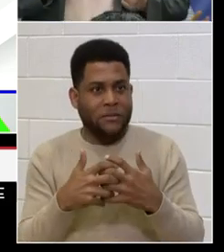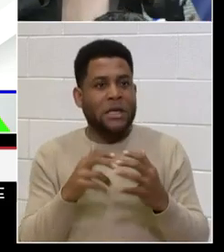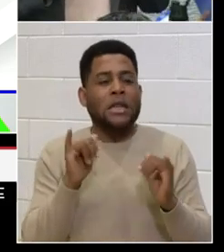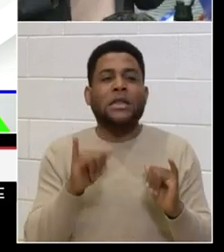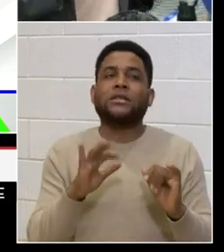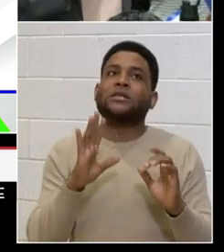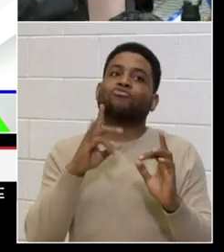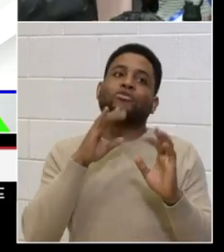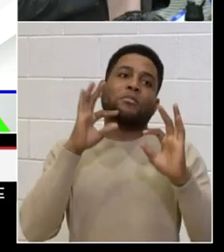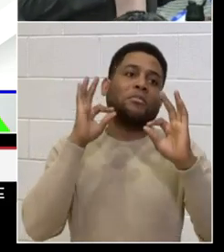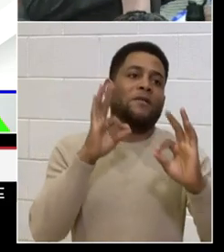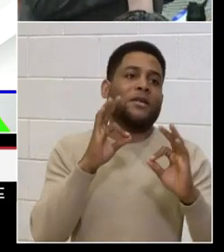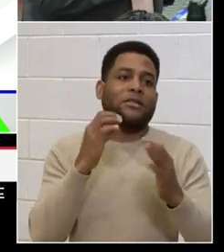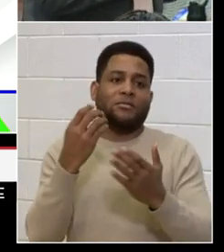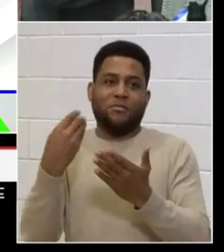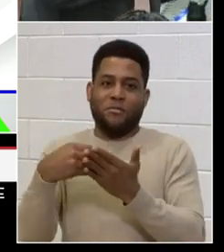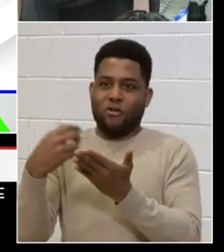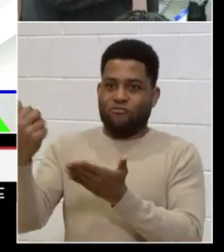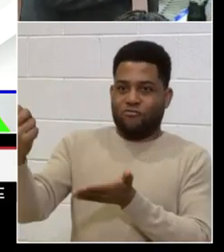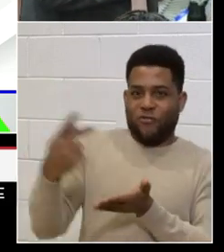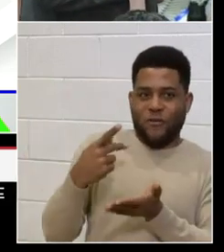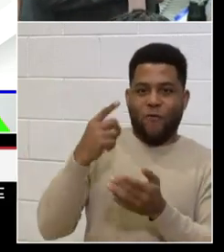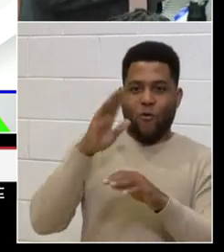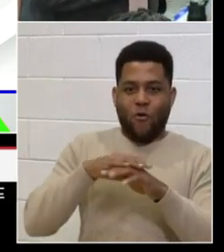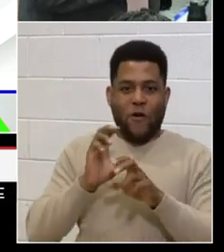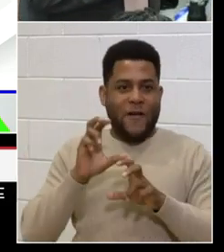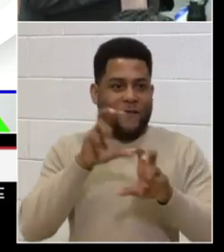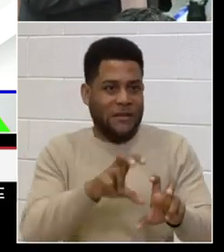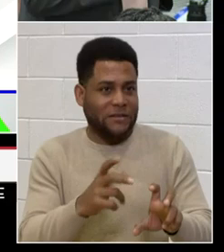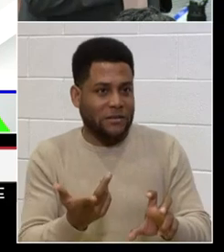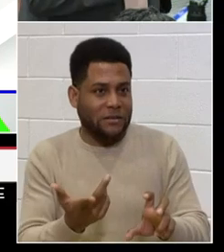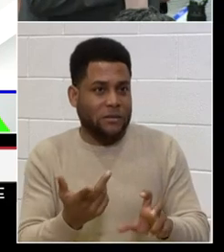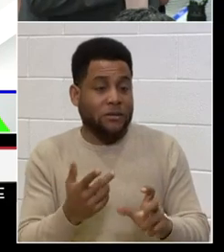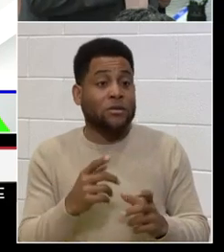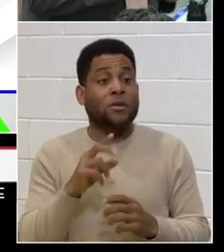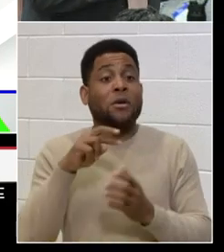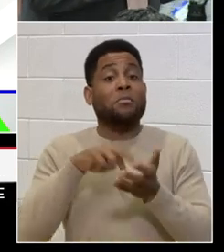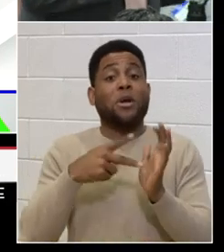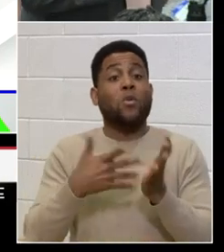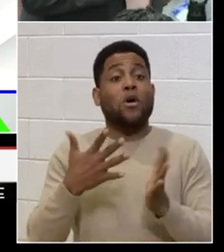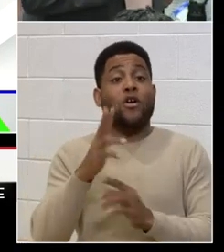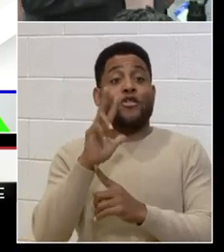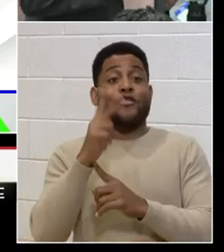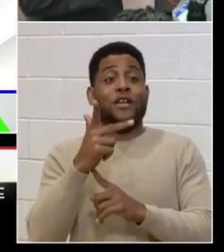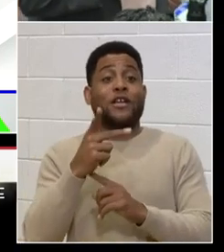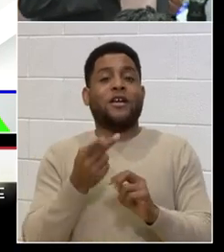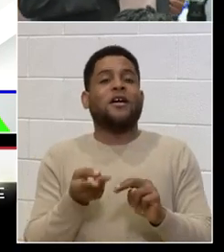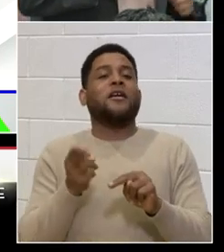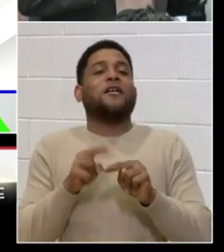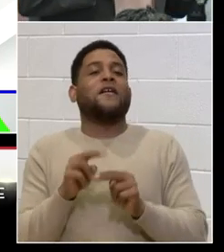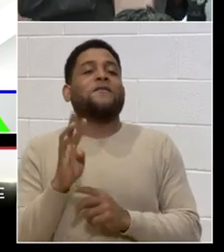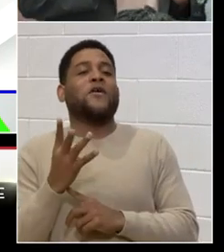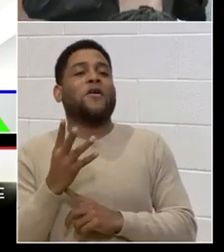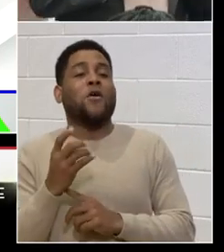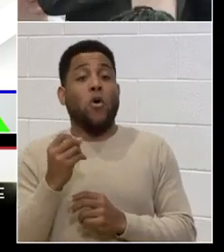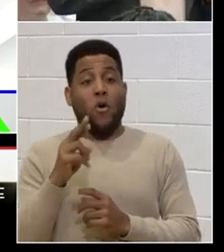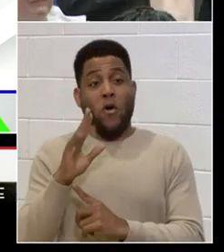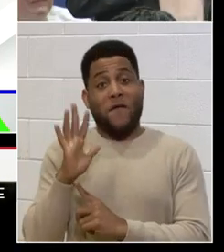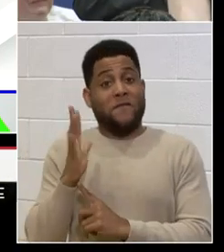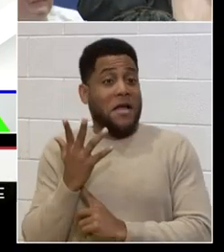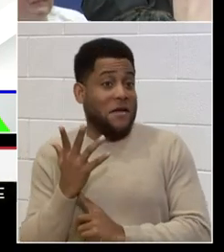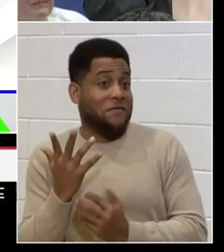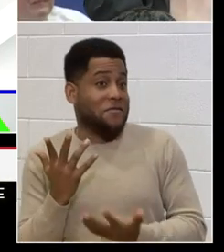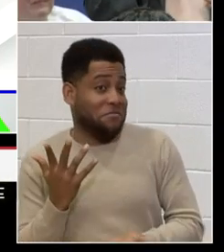should start thinking about maybe upping that $3 to maybe a modest 4, and if you're generous, 5, because we